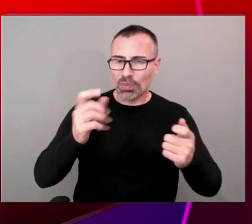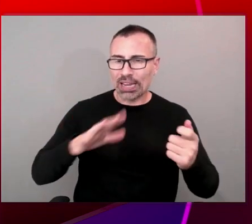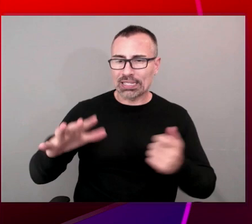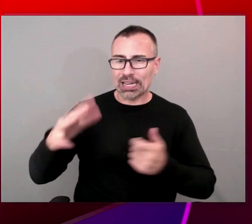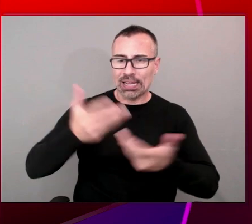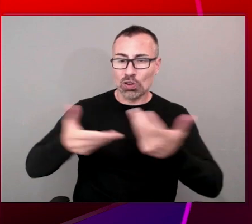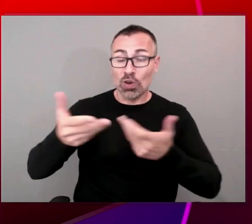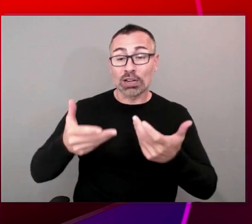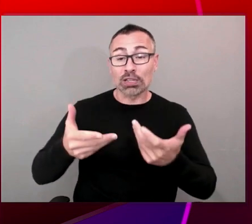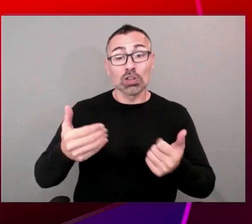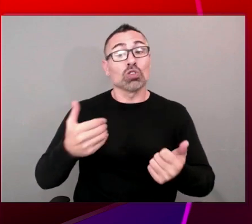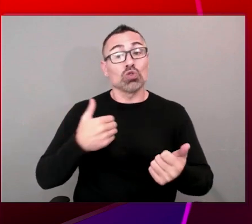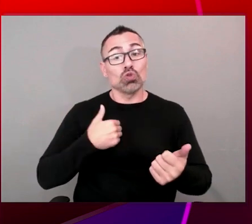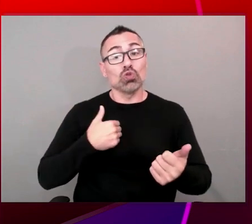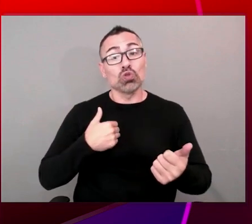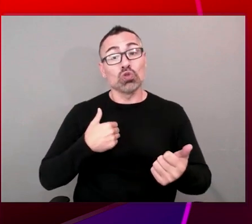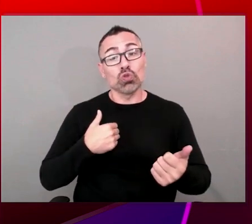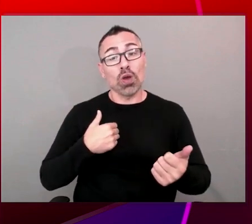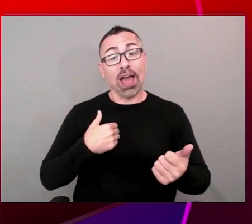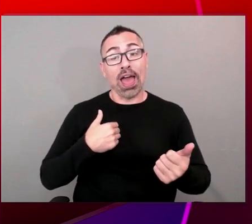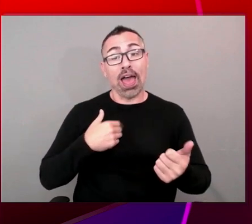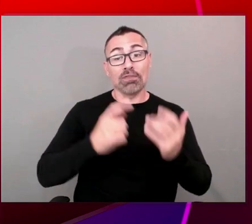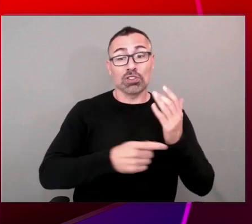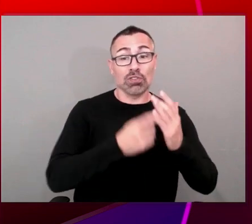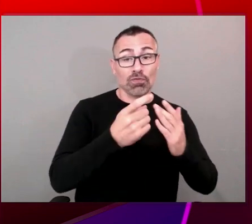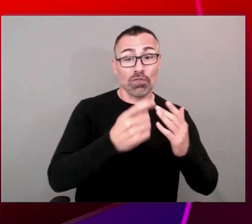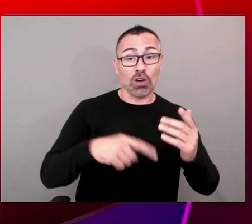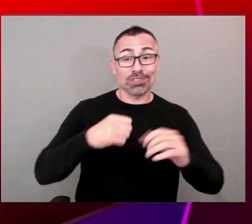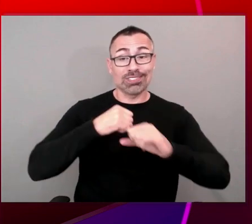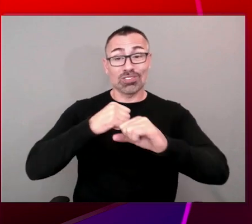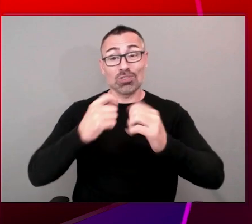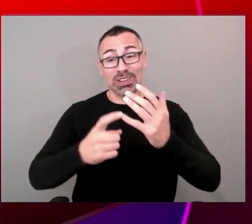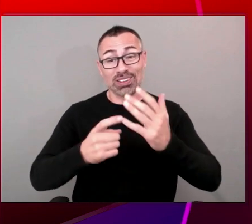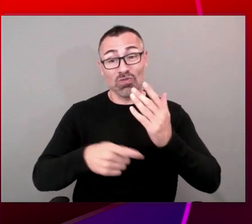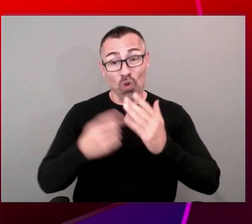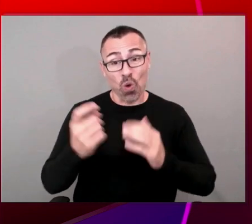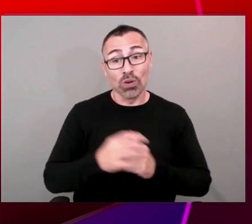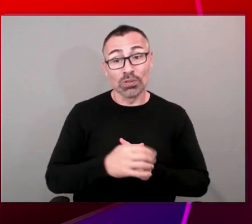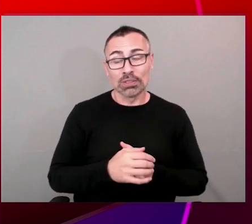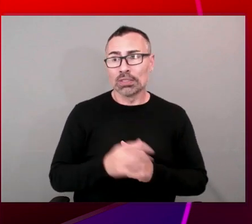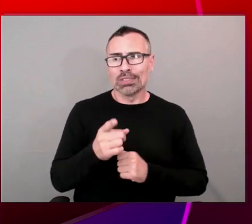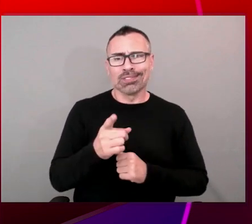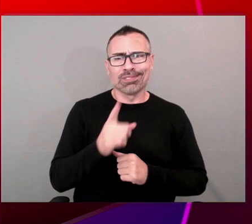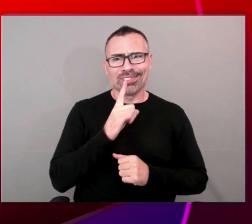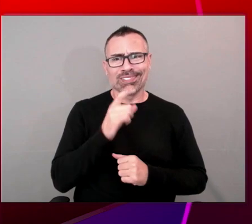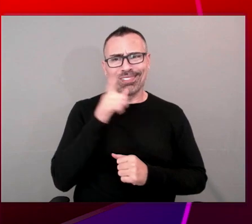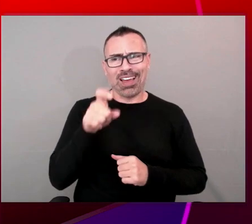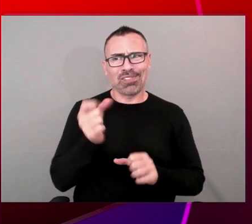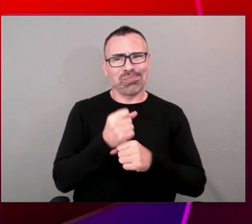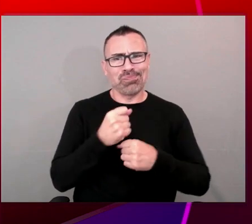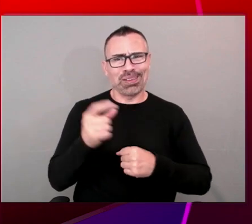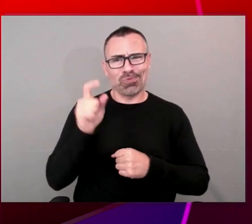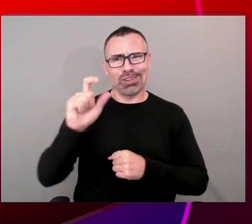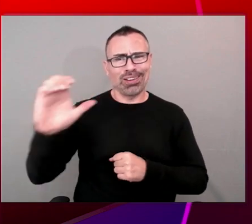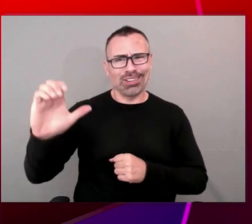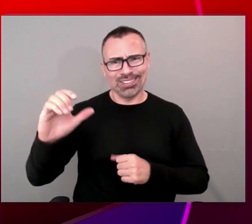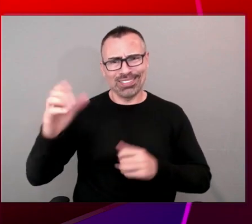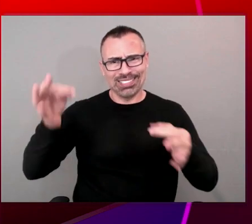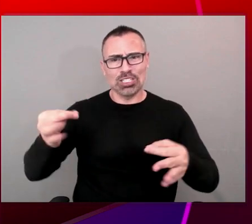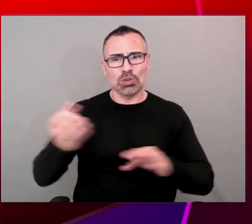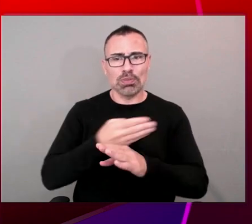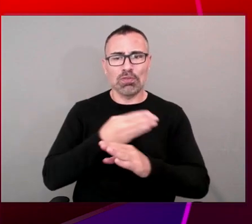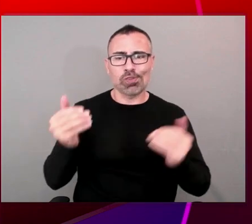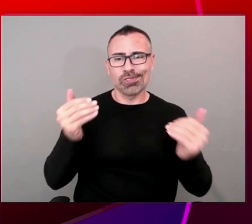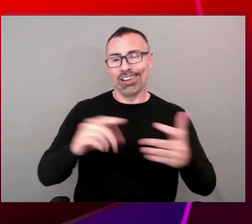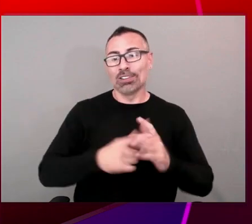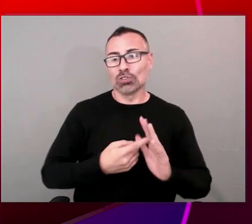sane defaults, secure by default, kind of really, you don't have to make 100 decisions before you get started. You only have